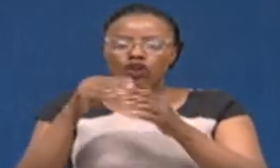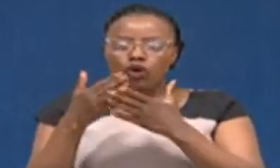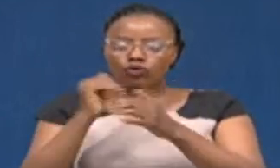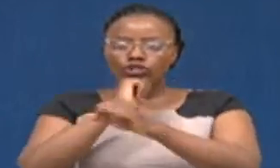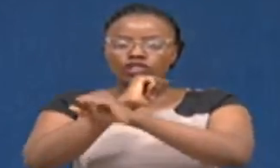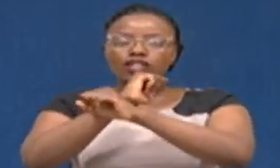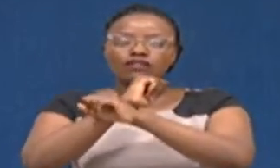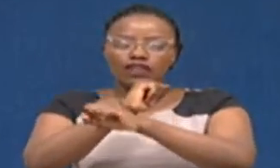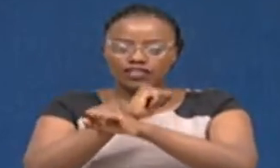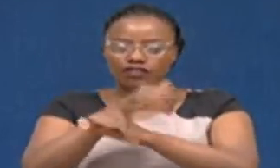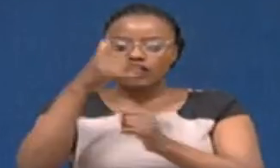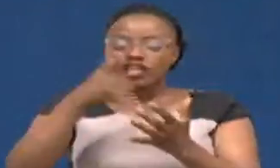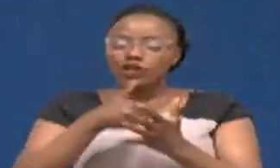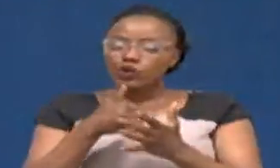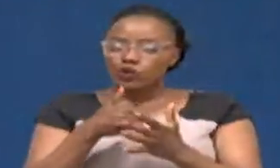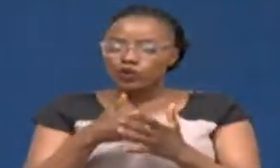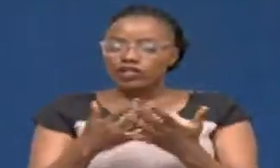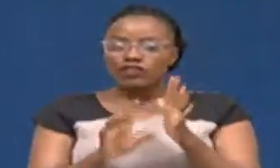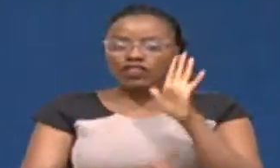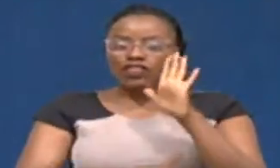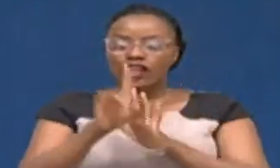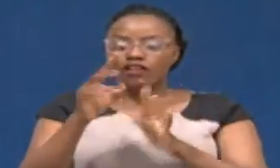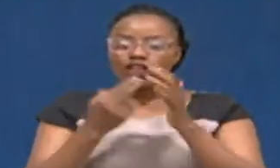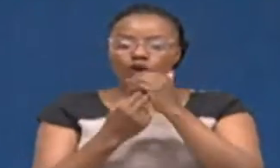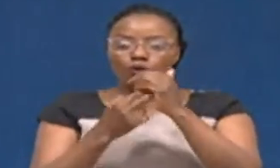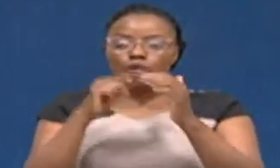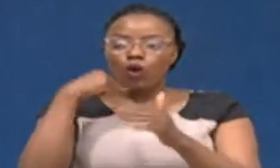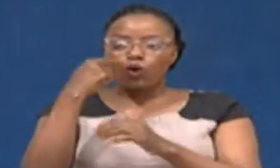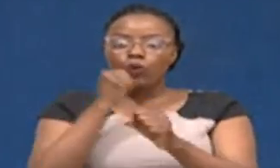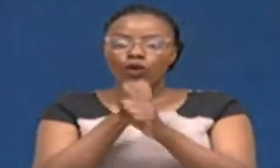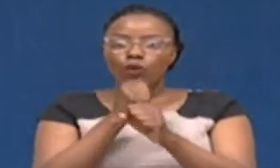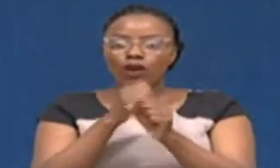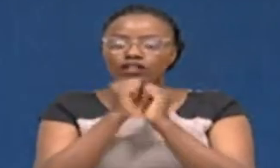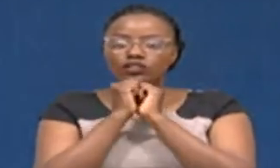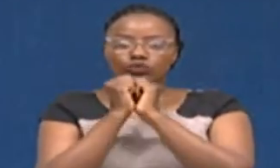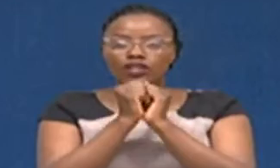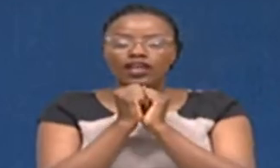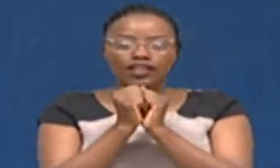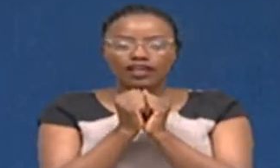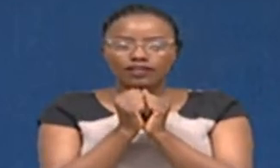preventative measures, including the development partners that we work with.